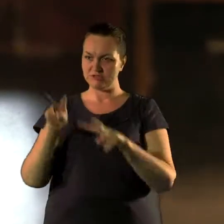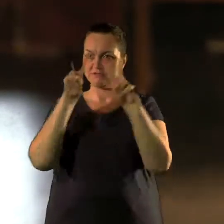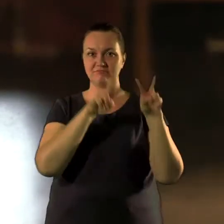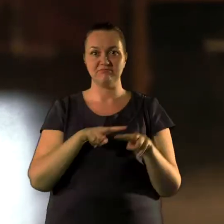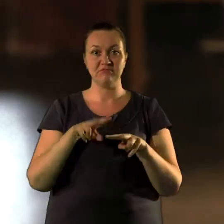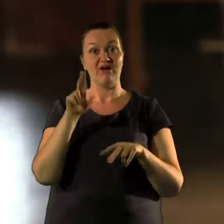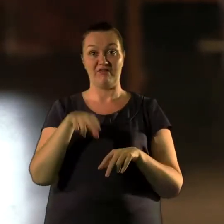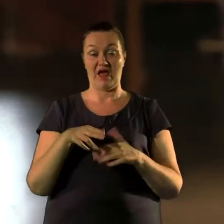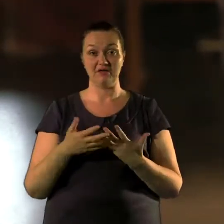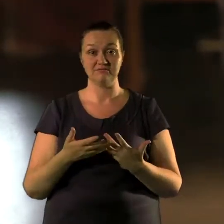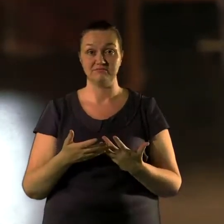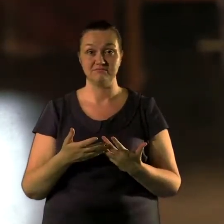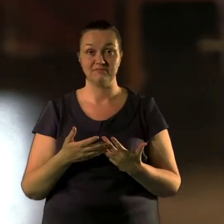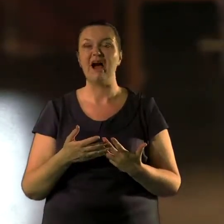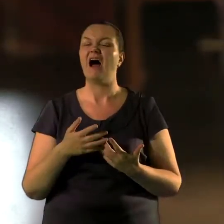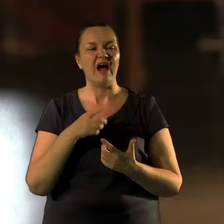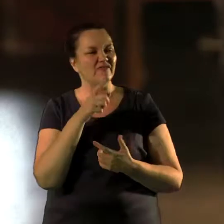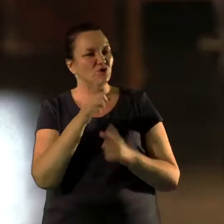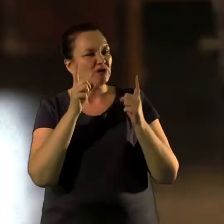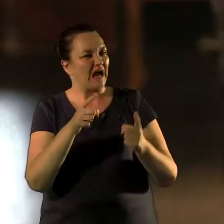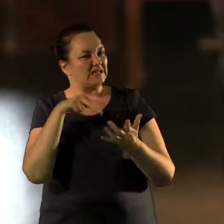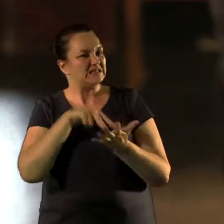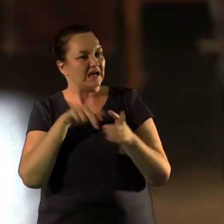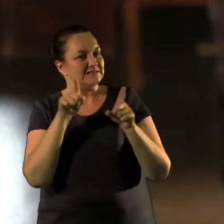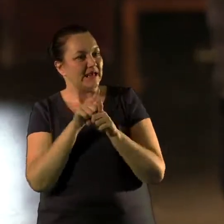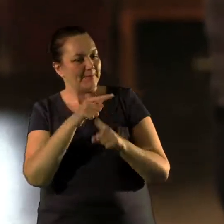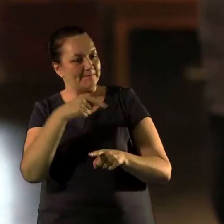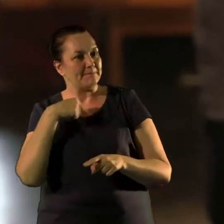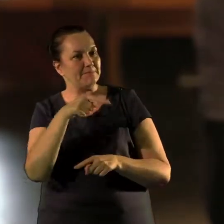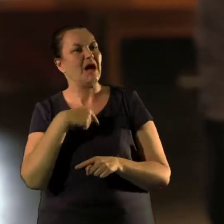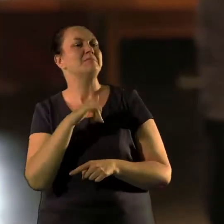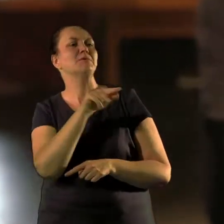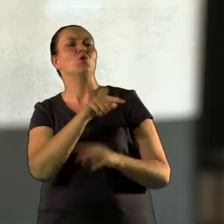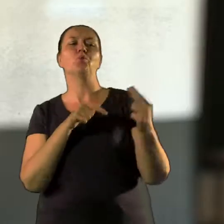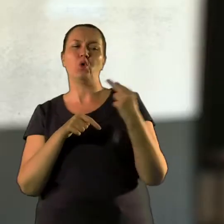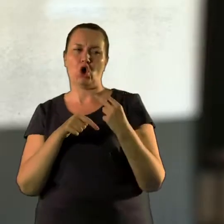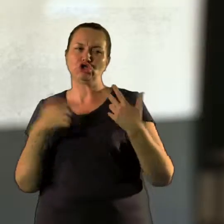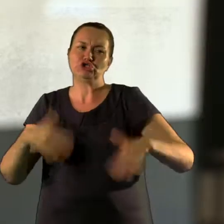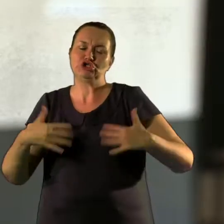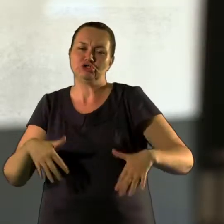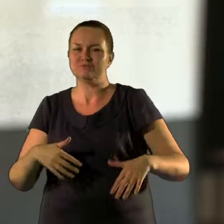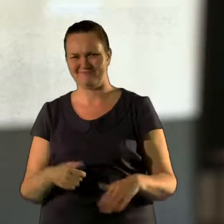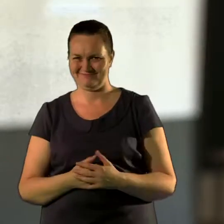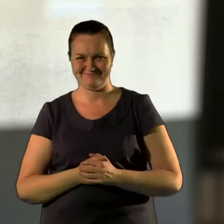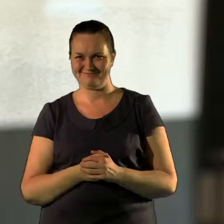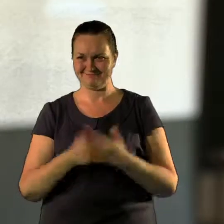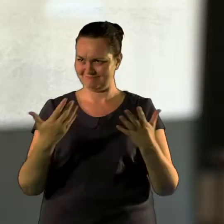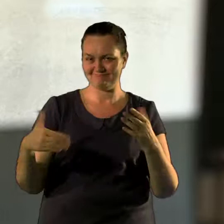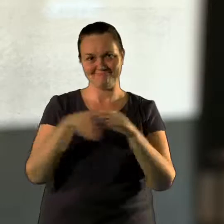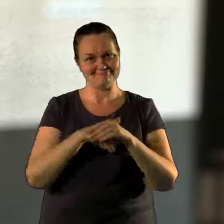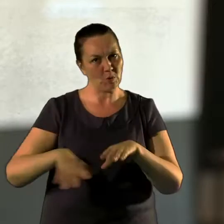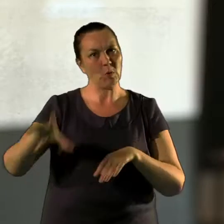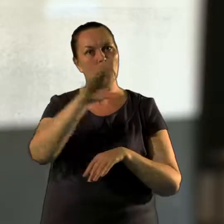well, if you can't stand exactly like this, then maybe you should watch us do it. I would say